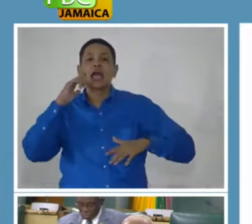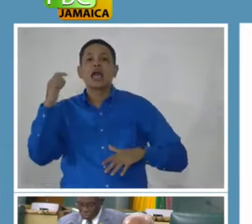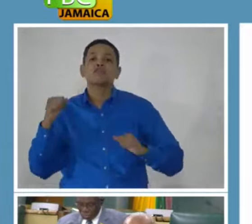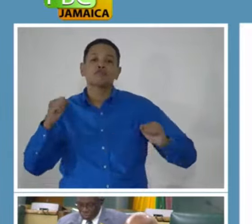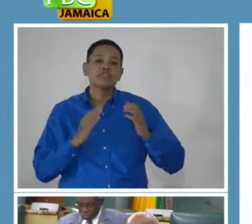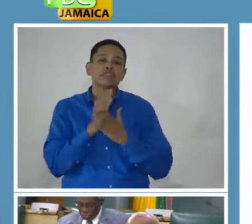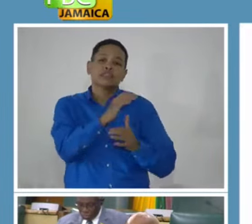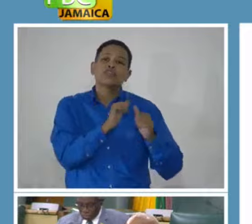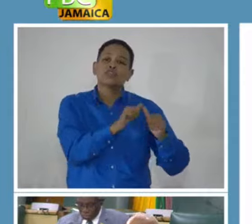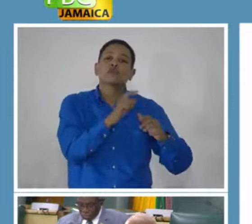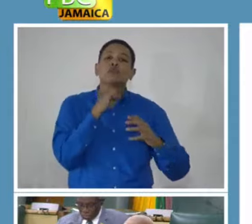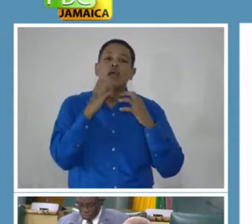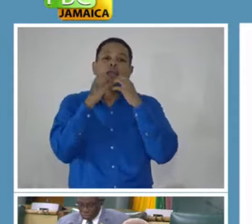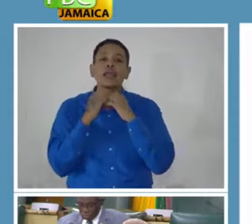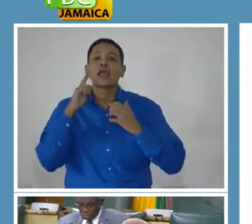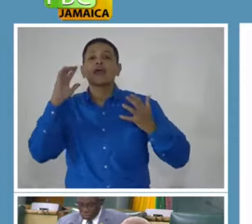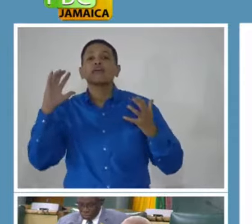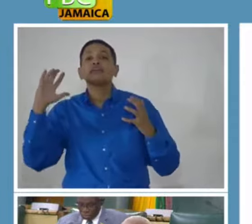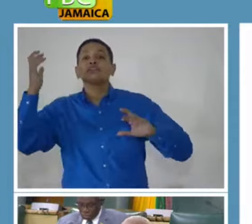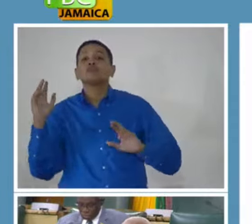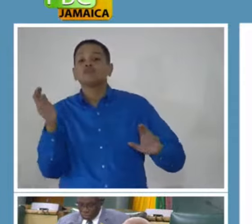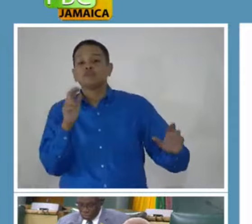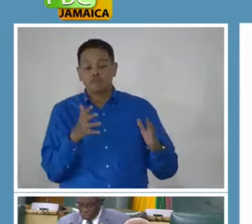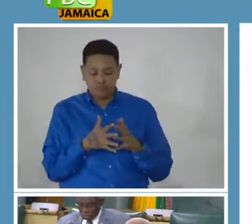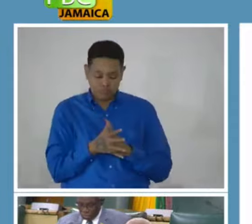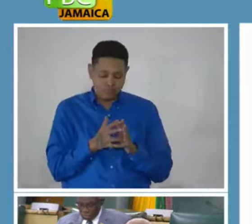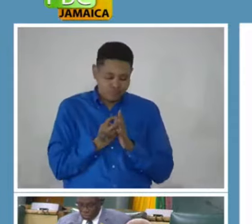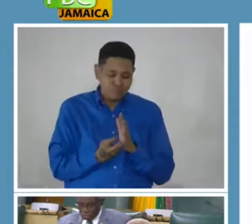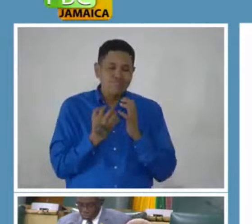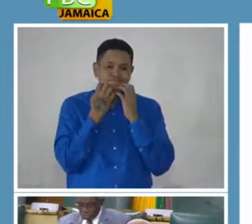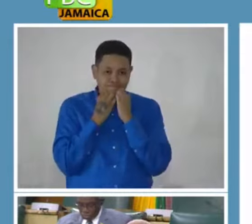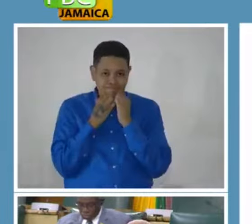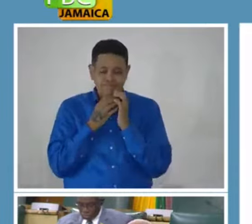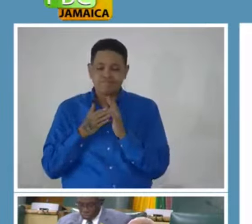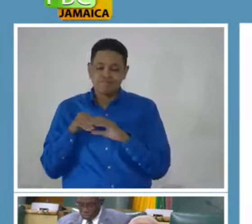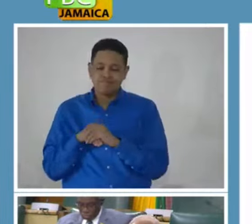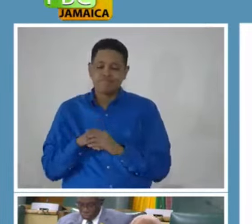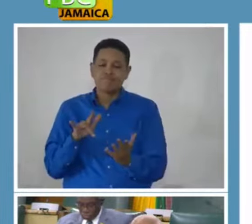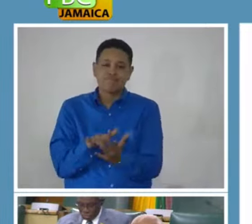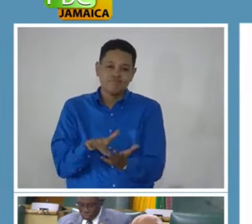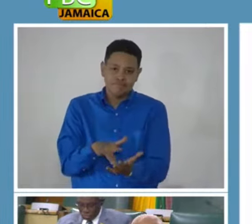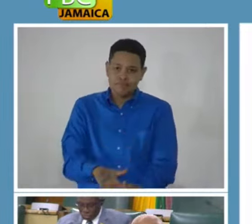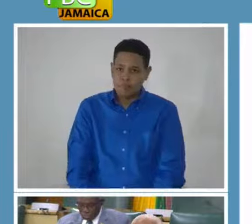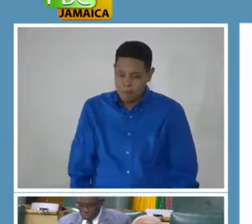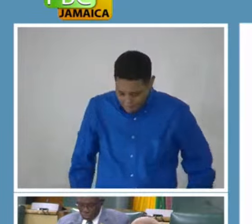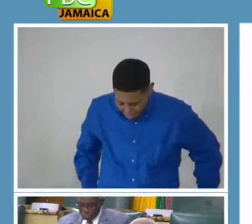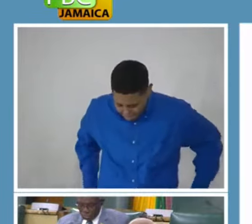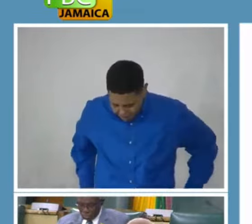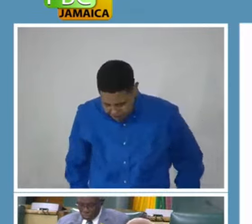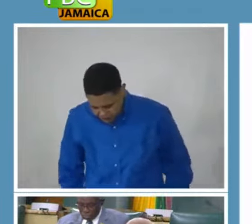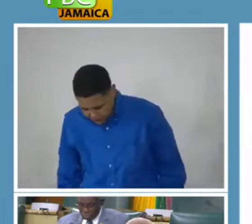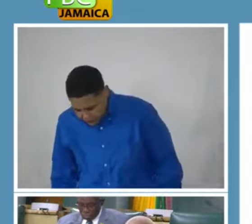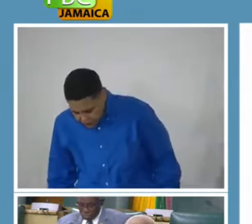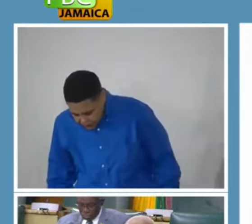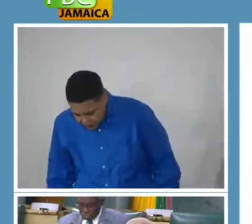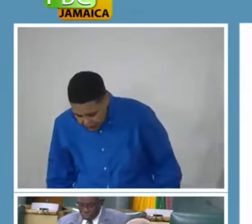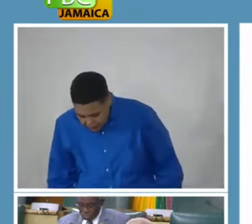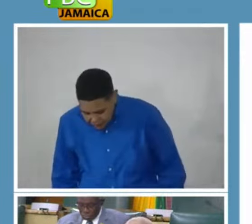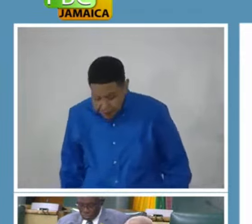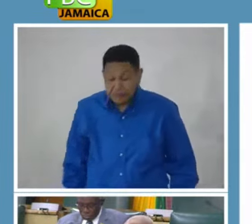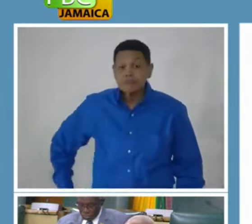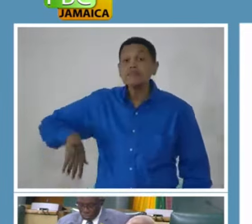resilience, continuity of care, and disaster readiness embedded to its core.